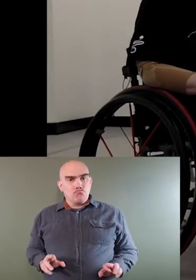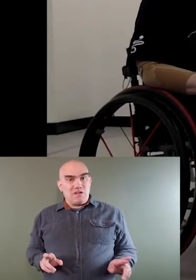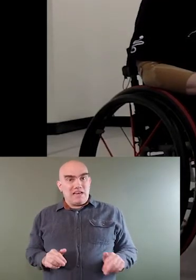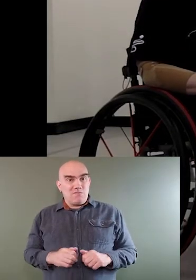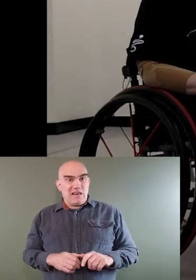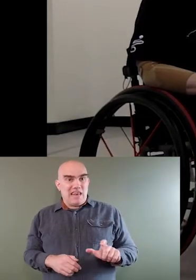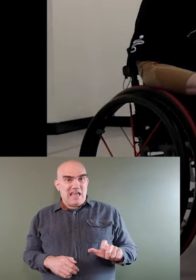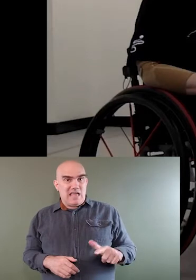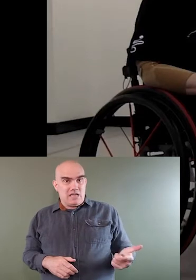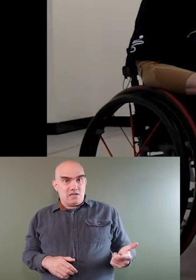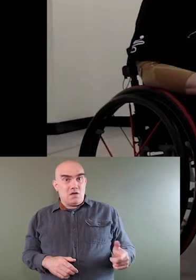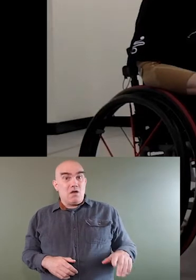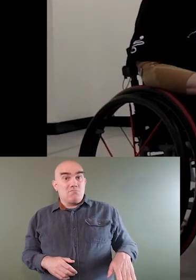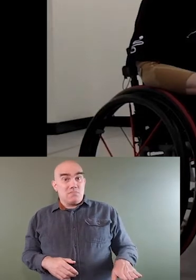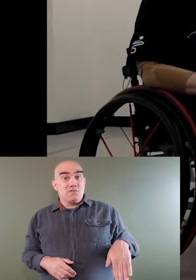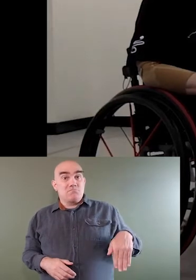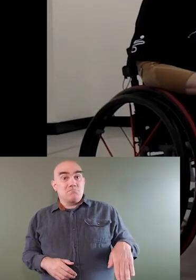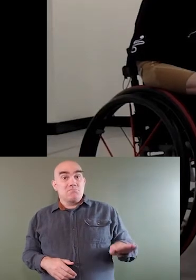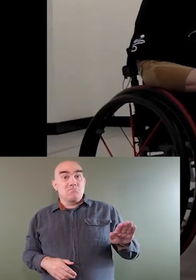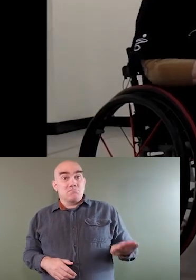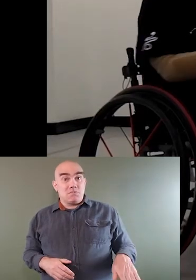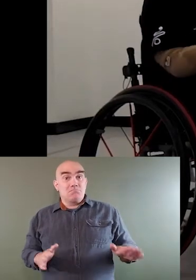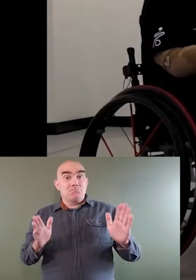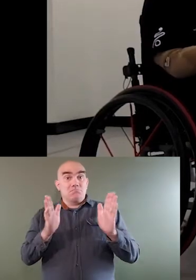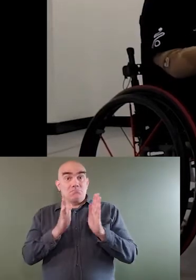lift. Left side.